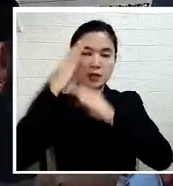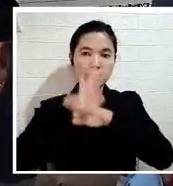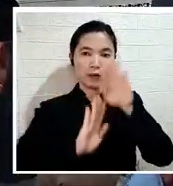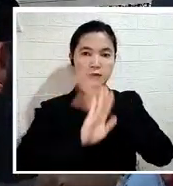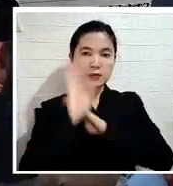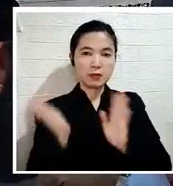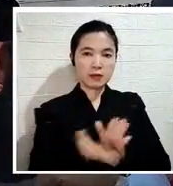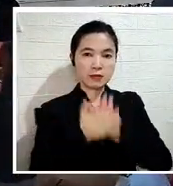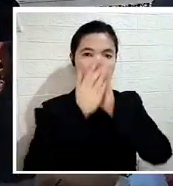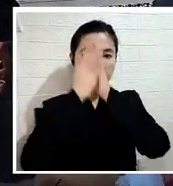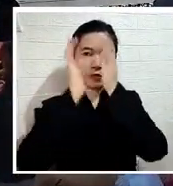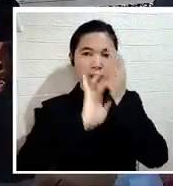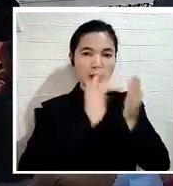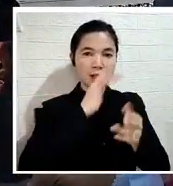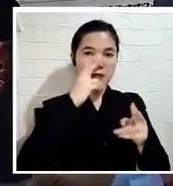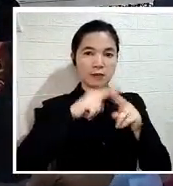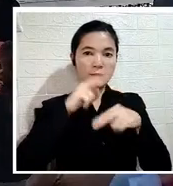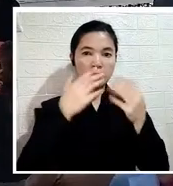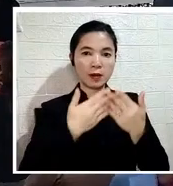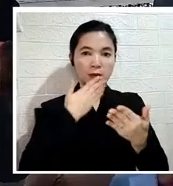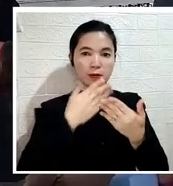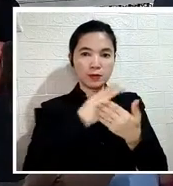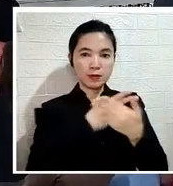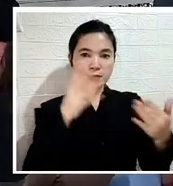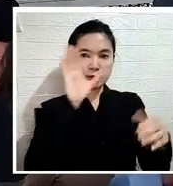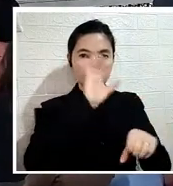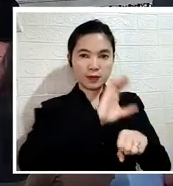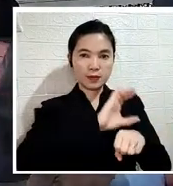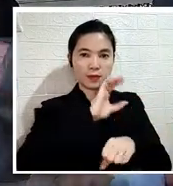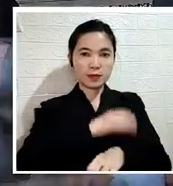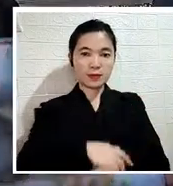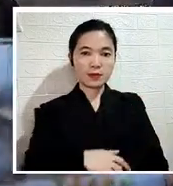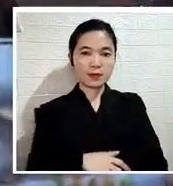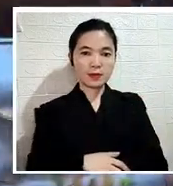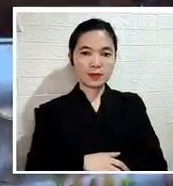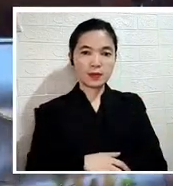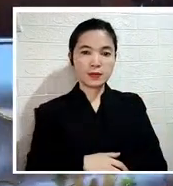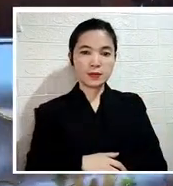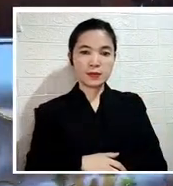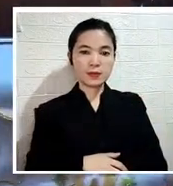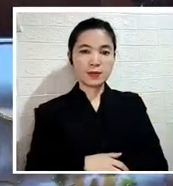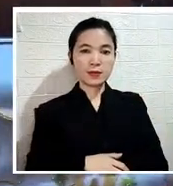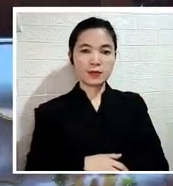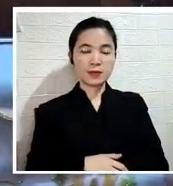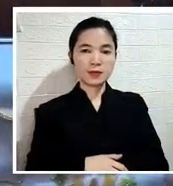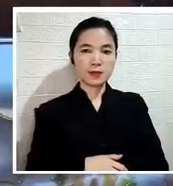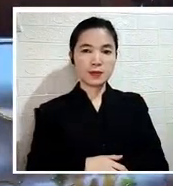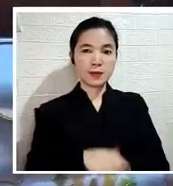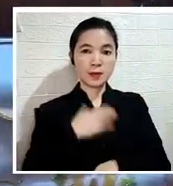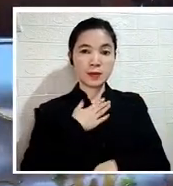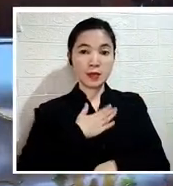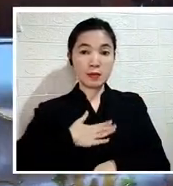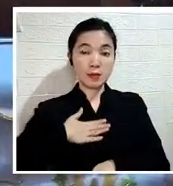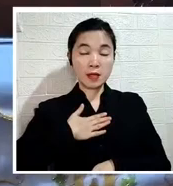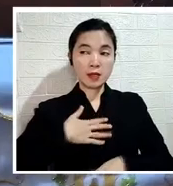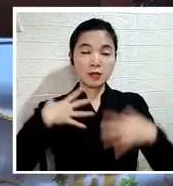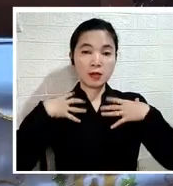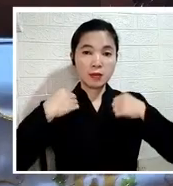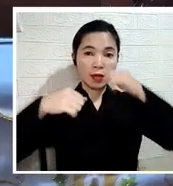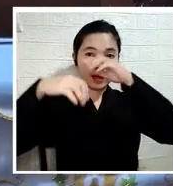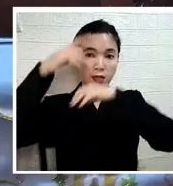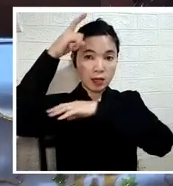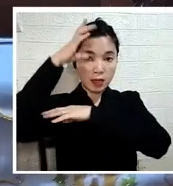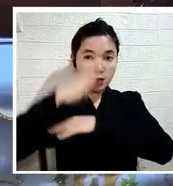and glory of His name, for our good and the good of all His holy church. Be pleased, Almighty God, to accept your